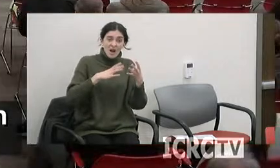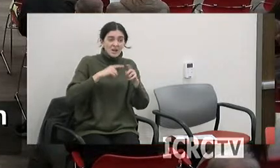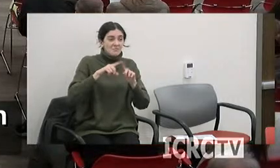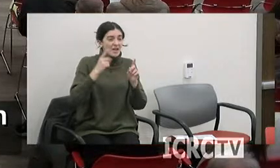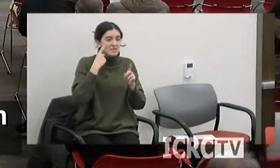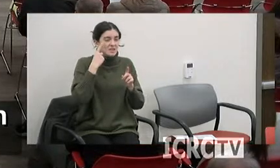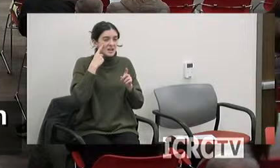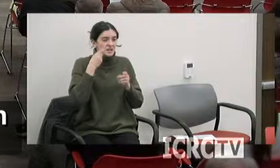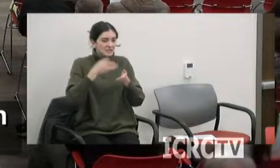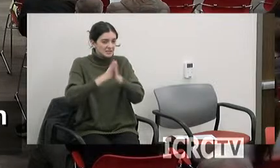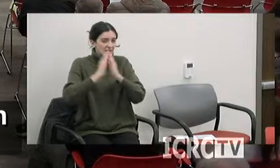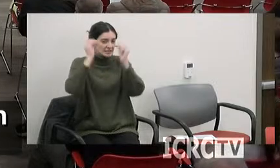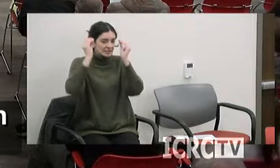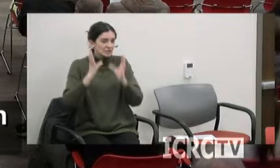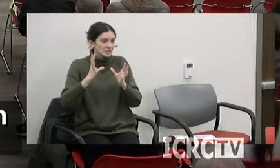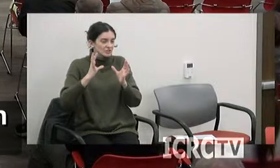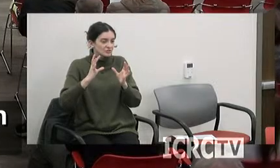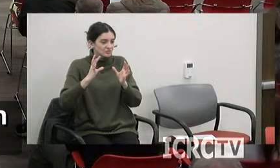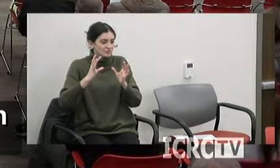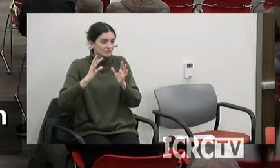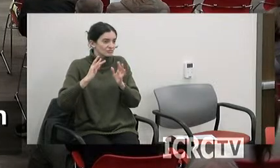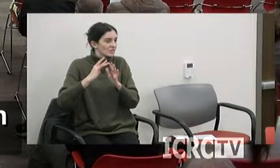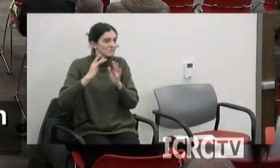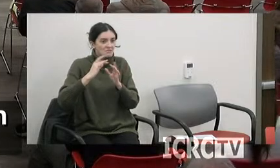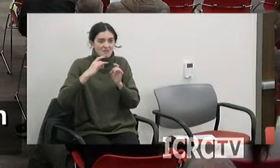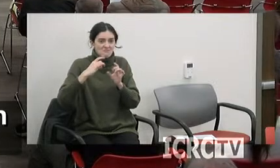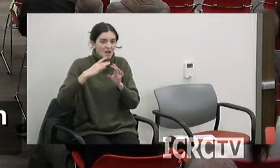that. Based on what I heard in committee,